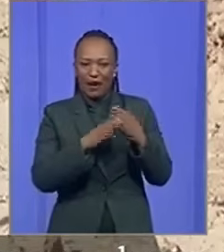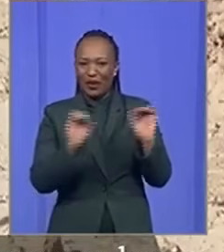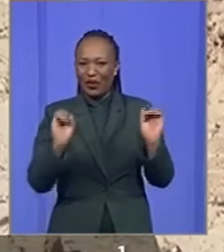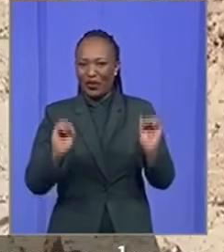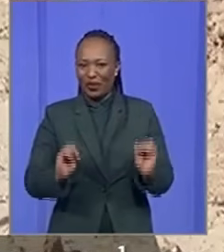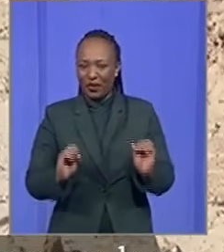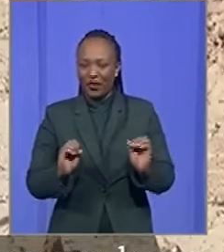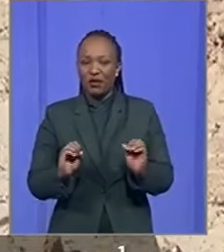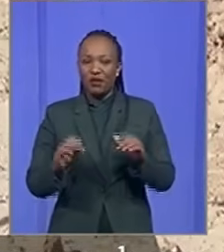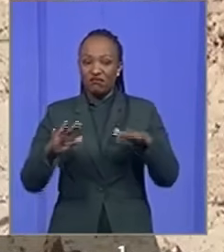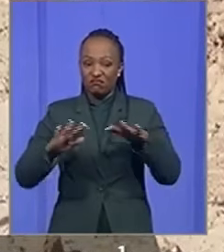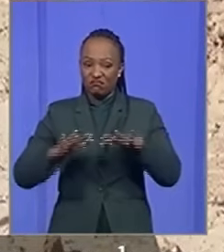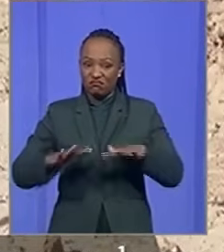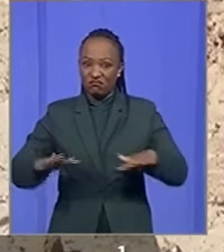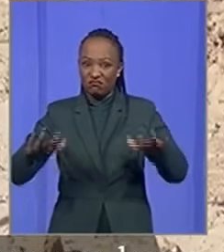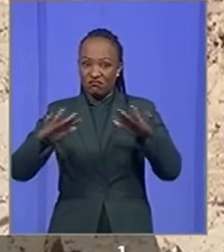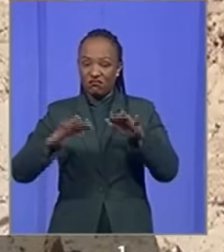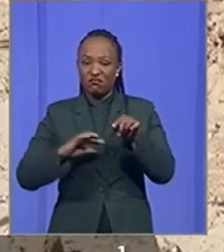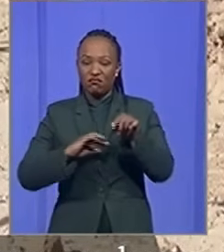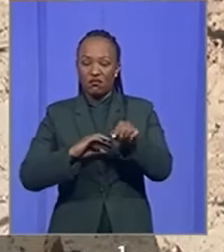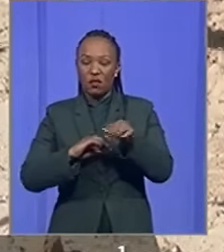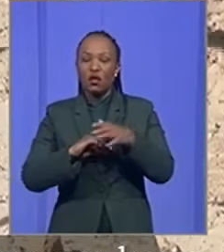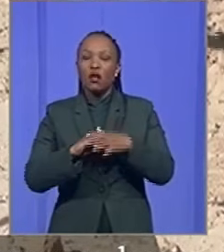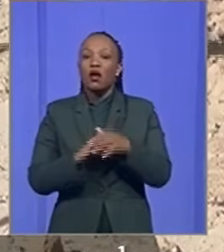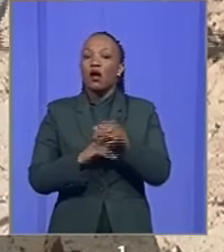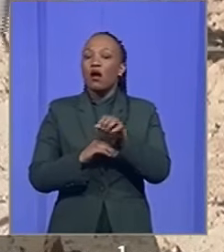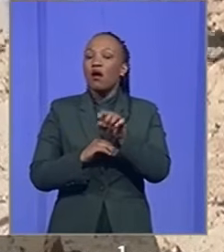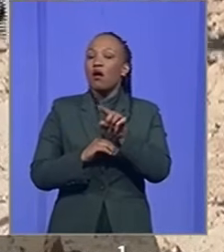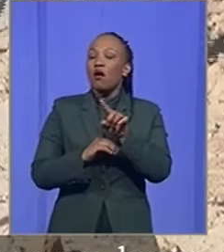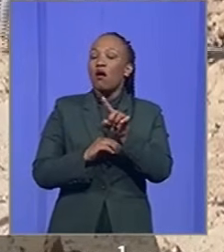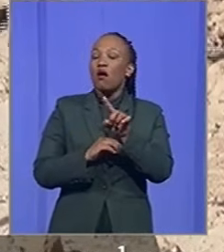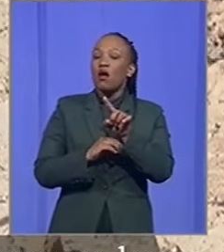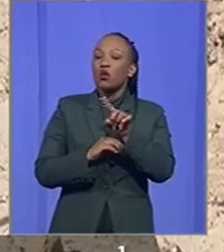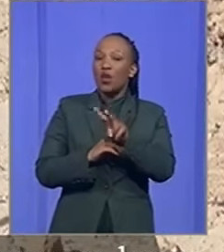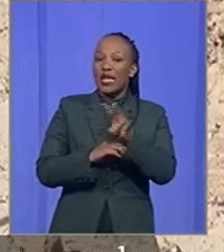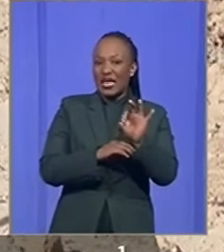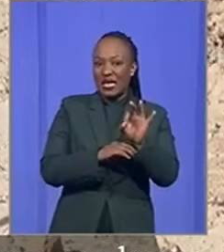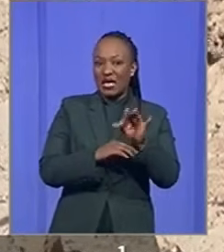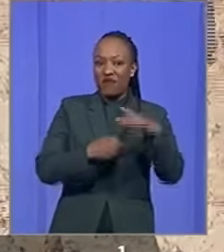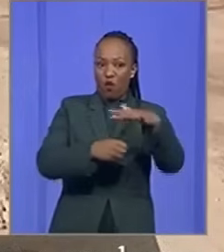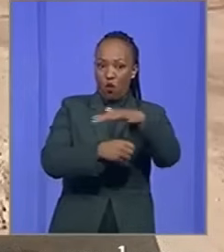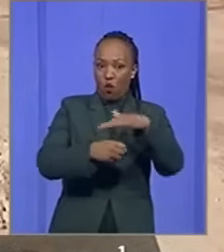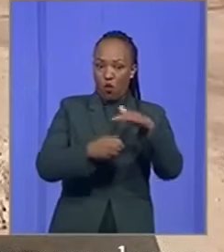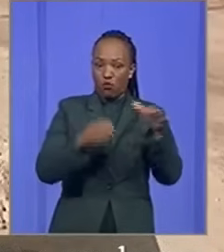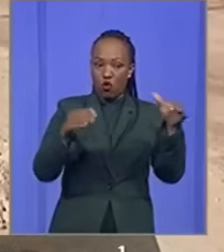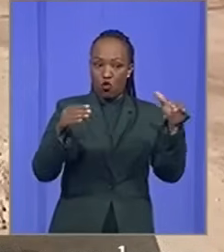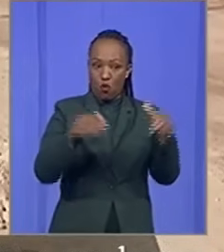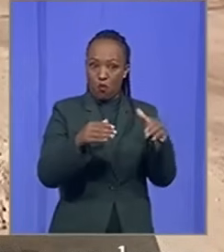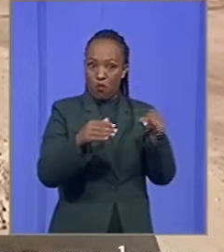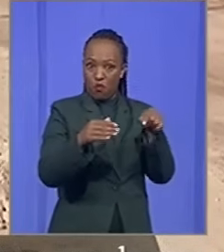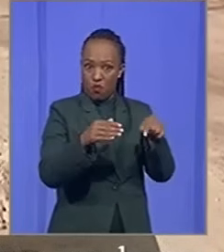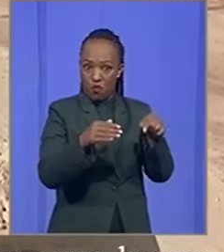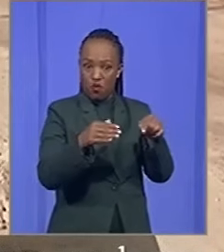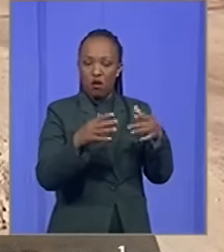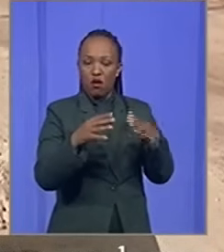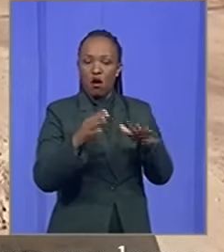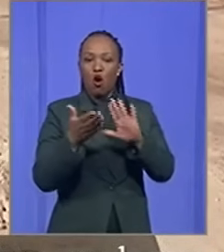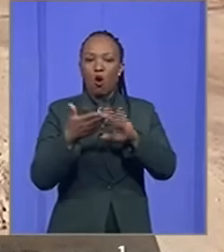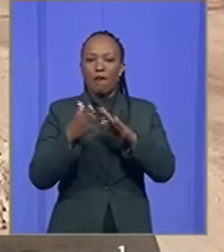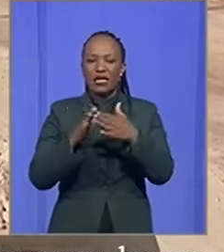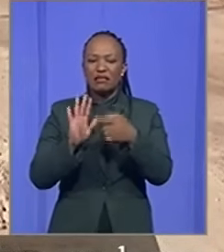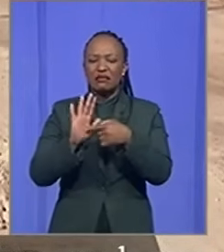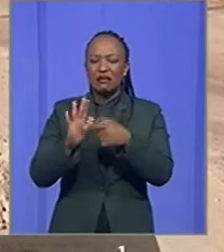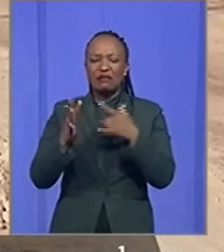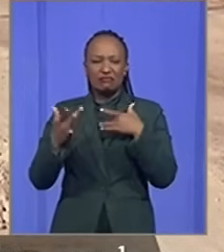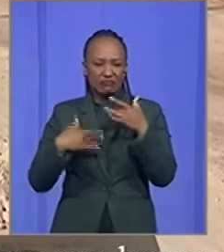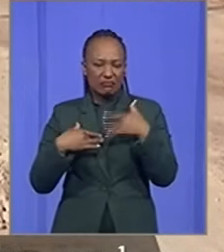ke nngwe ya metsana e 23 tlasa batlhaping ba Phetlu. Baahi ba boetse ba bontshitse ngongoreo